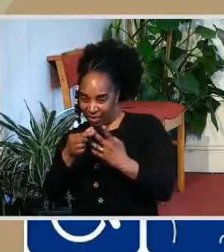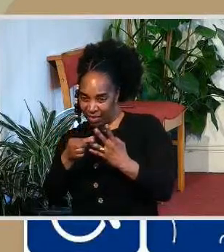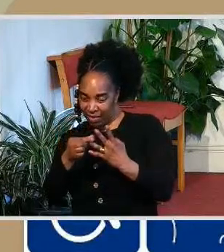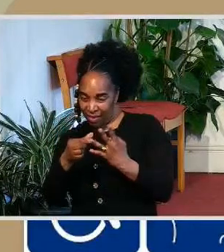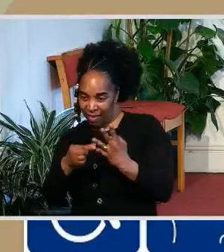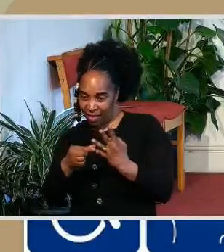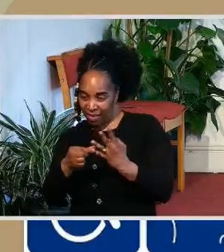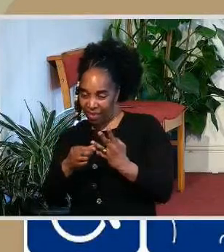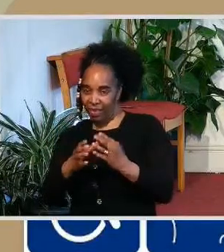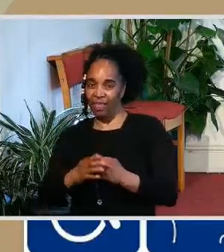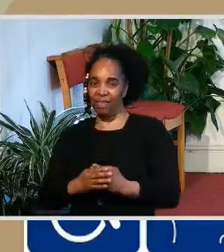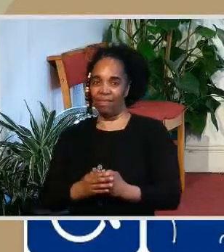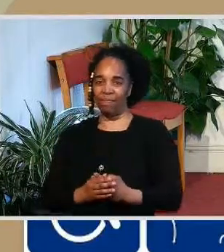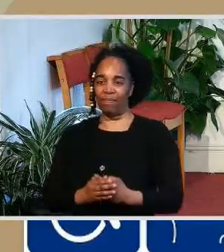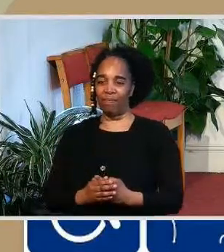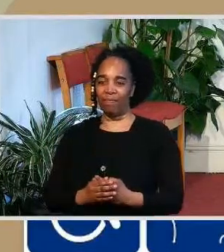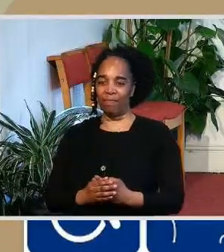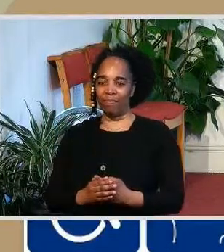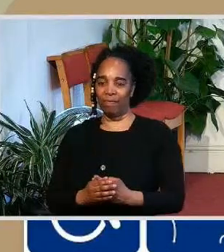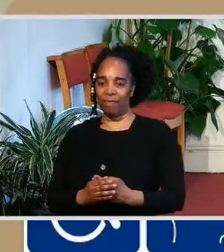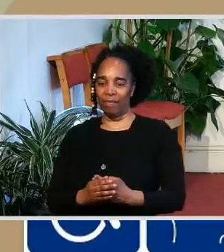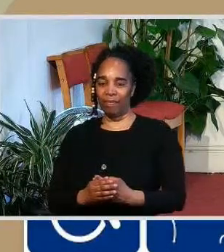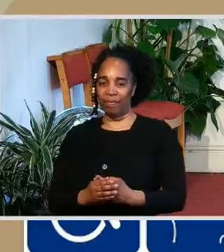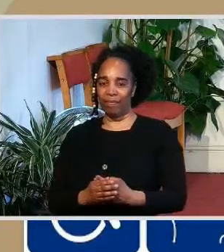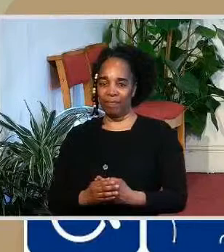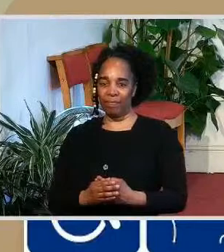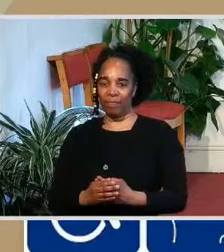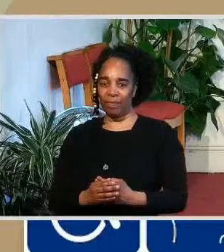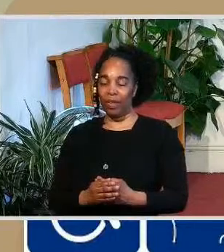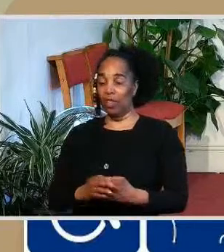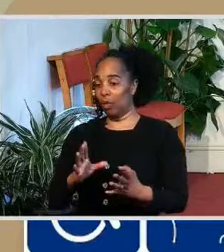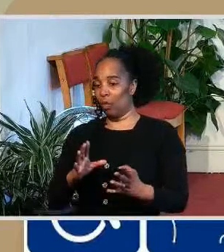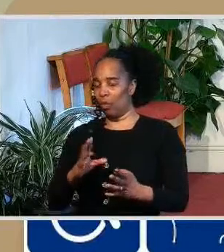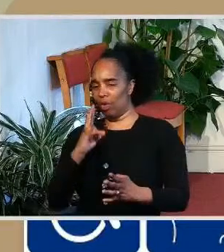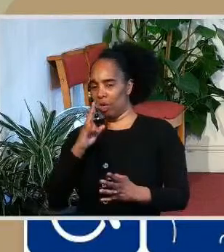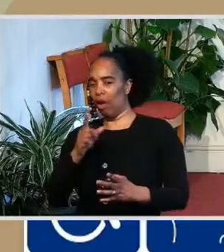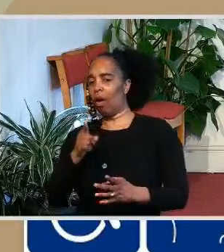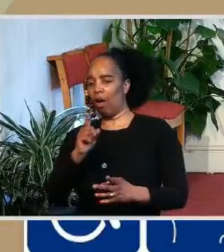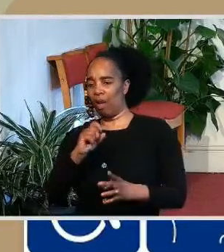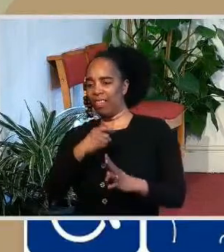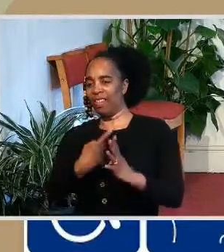of what you might term to be a disabled person.